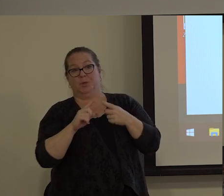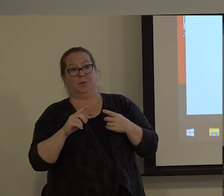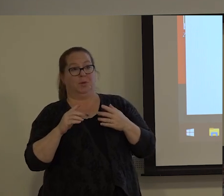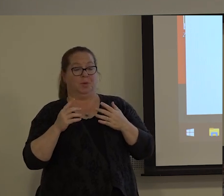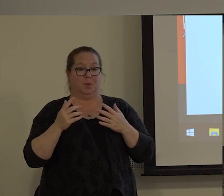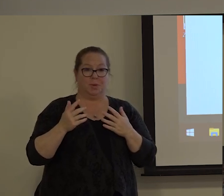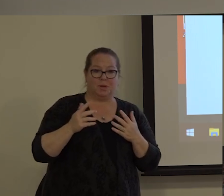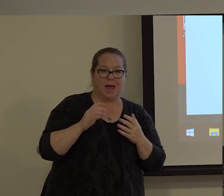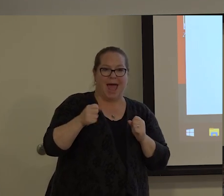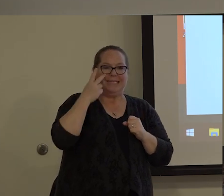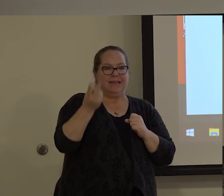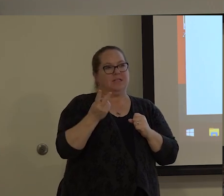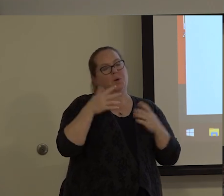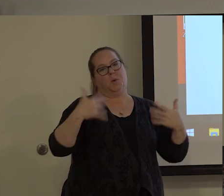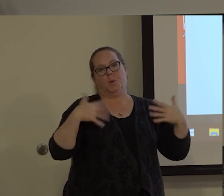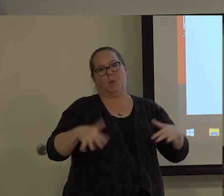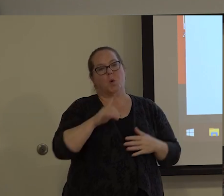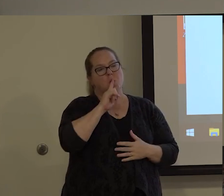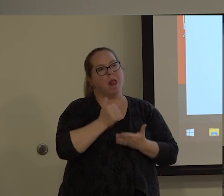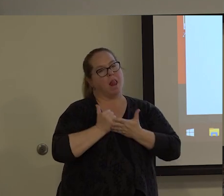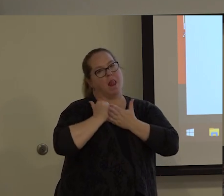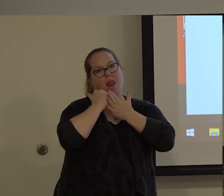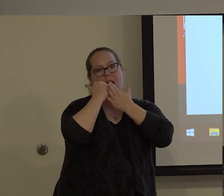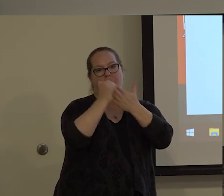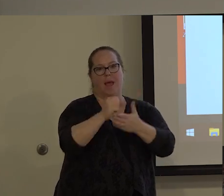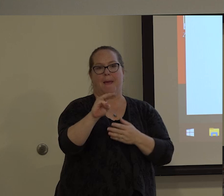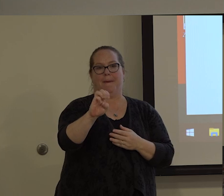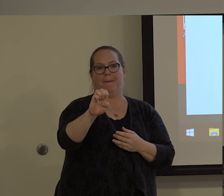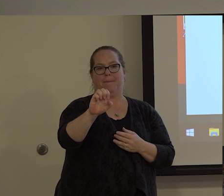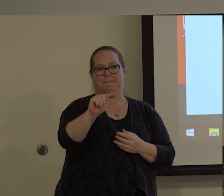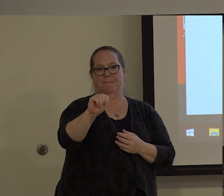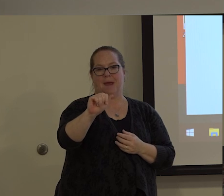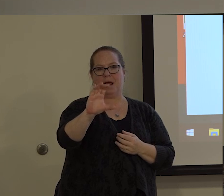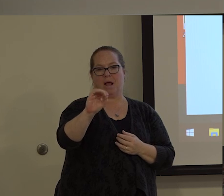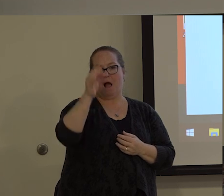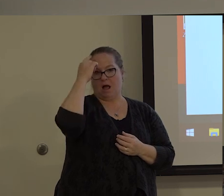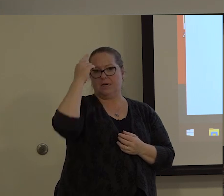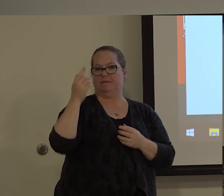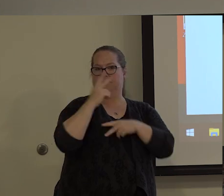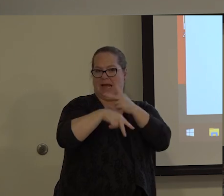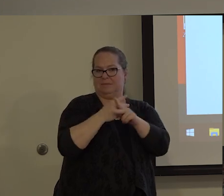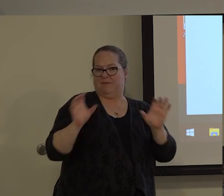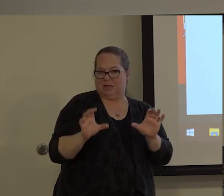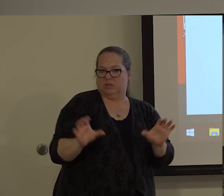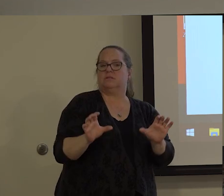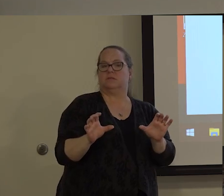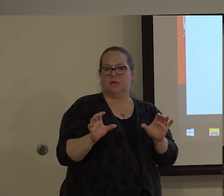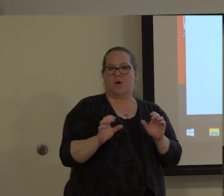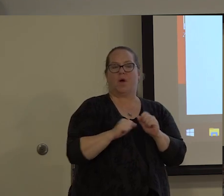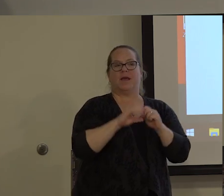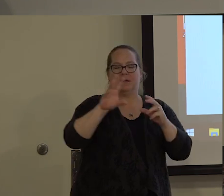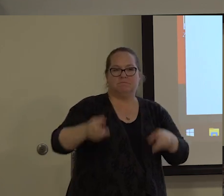adjectives. I see this being sort of a helpful metacognitive type of exercise with students, right? Where they could